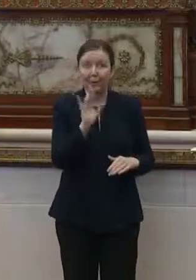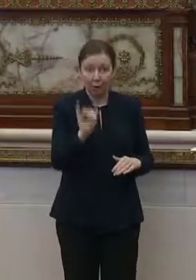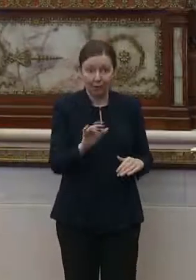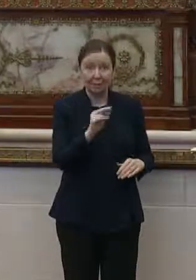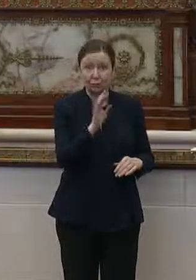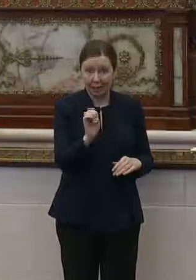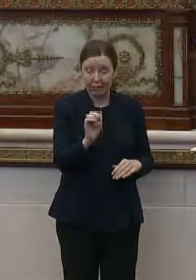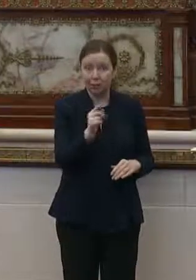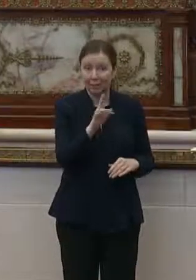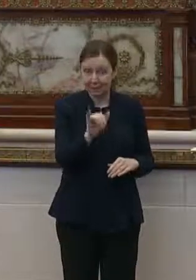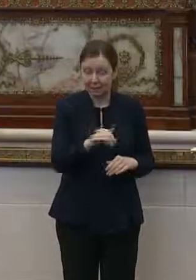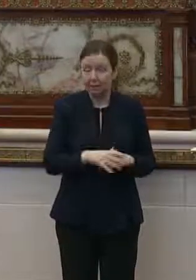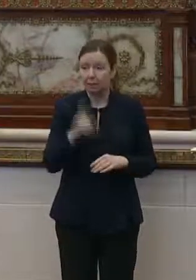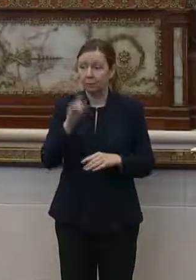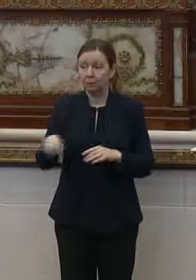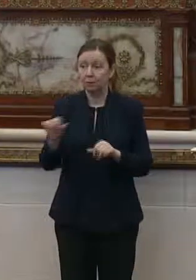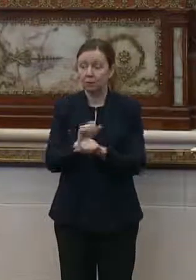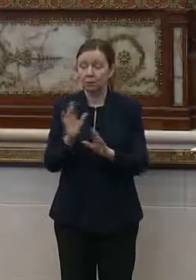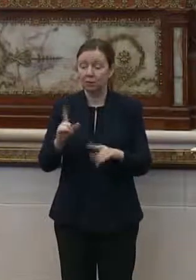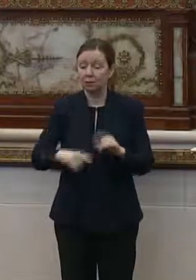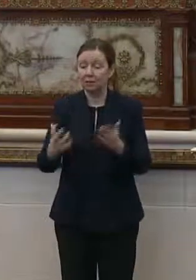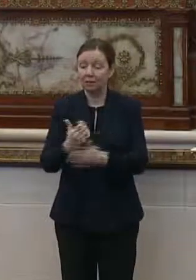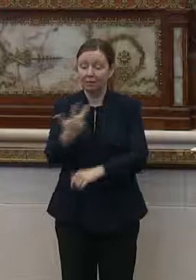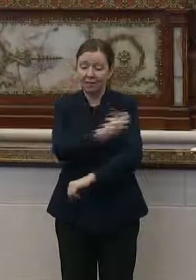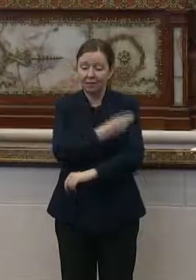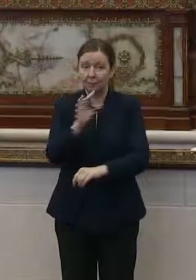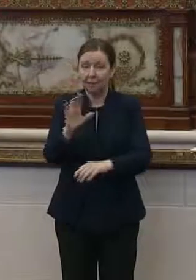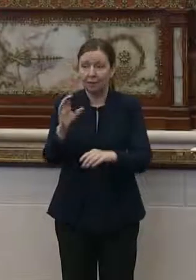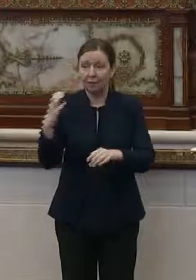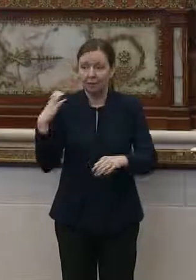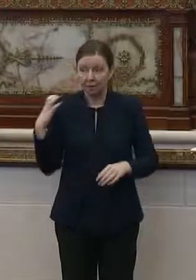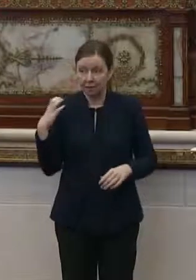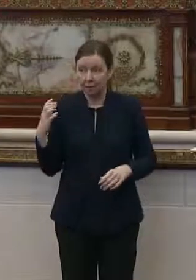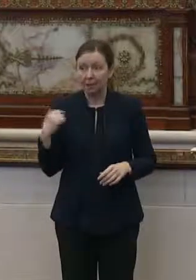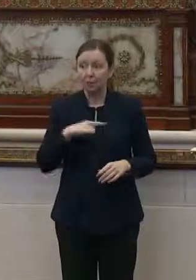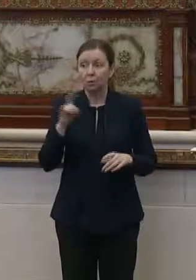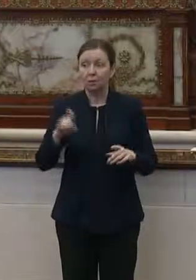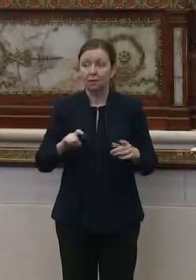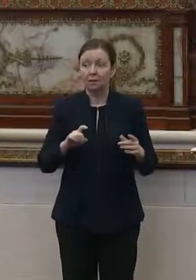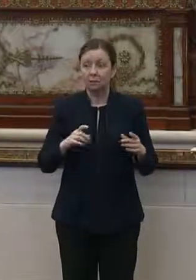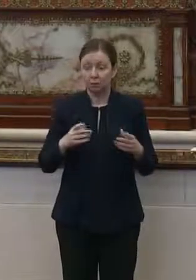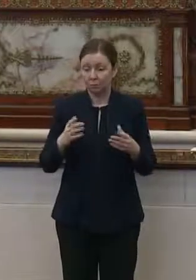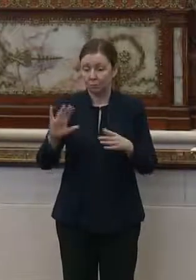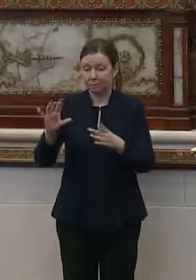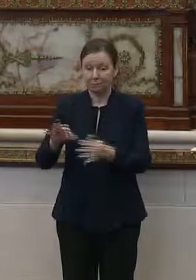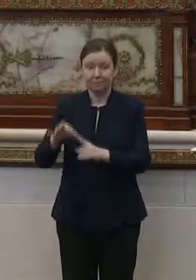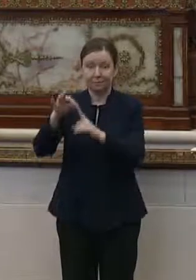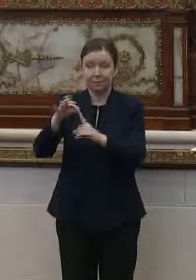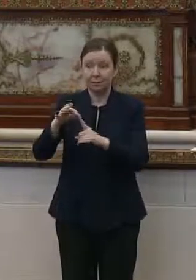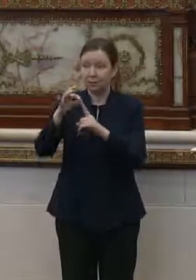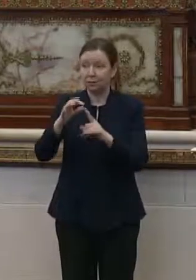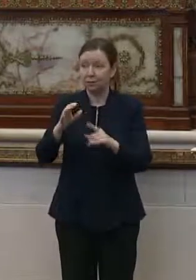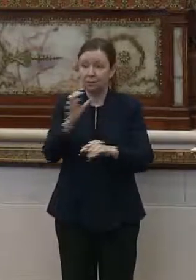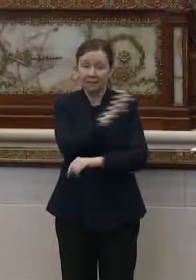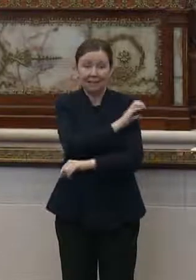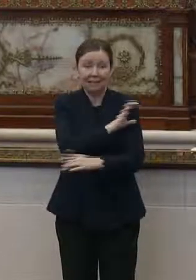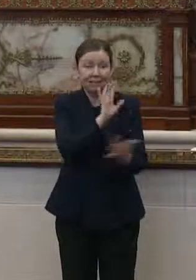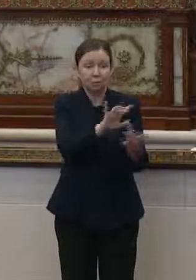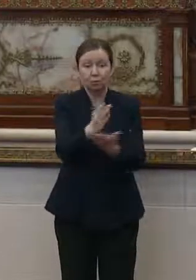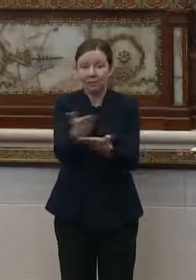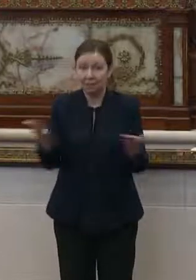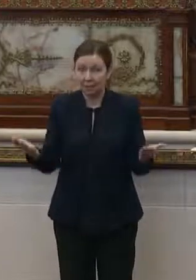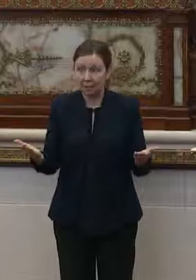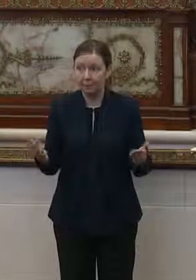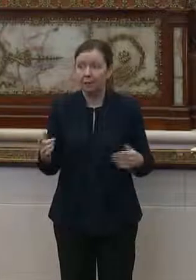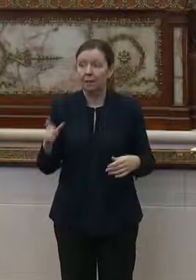ethnicity. Because these workers could not be vaccinated by their employers, our department needed to arrange special, high-volume clinics to reach them, and it needed